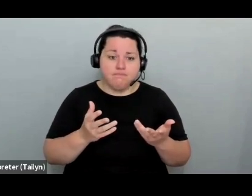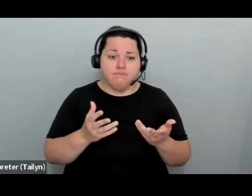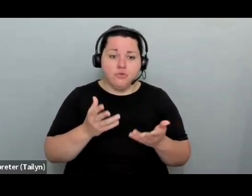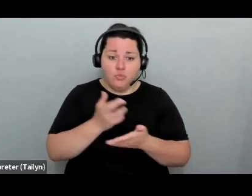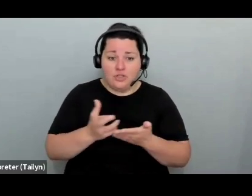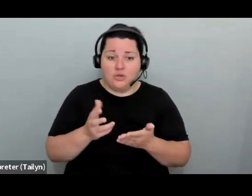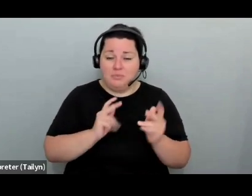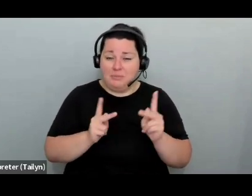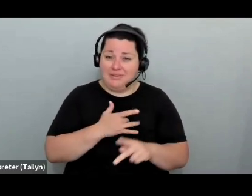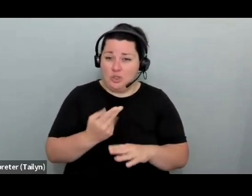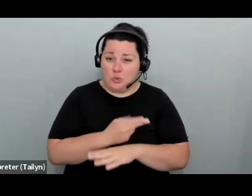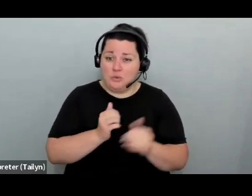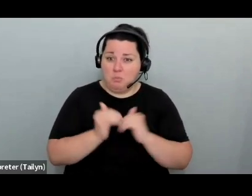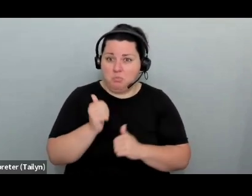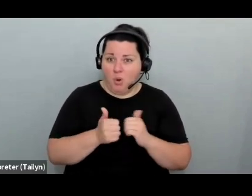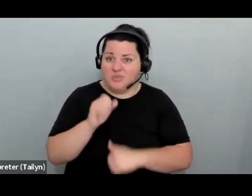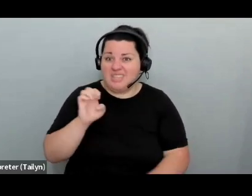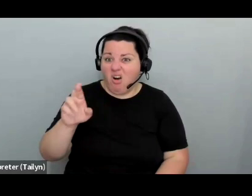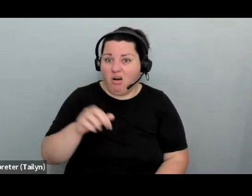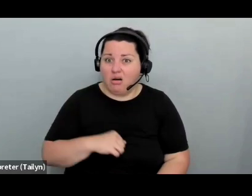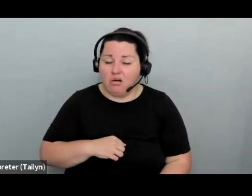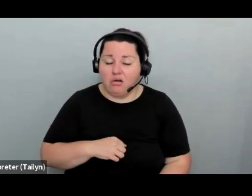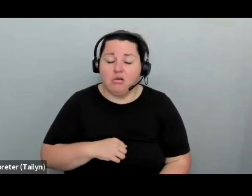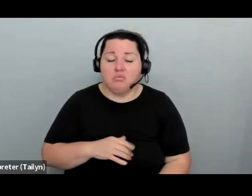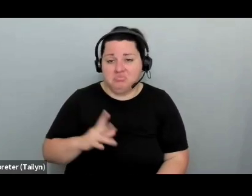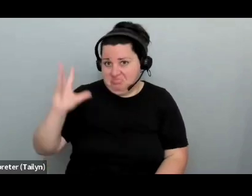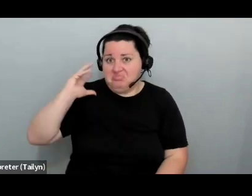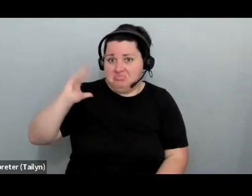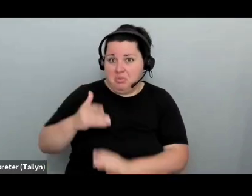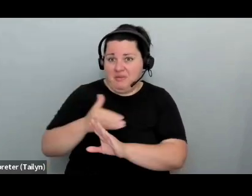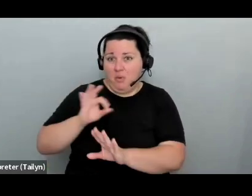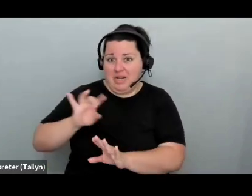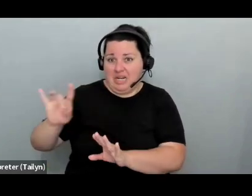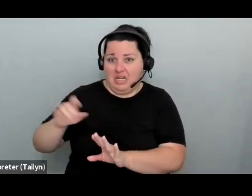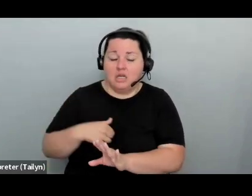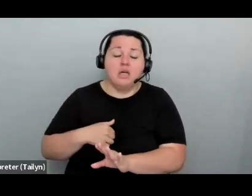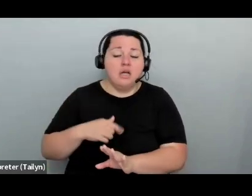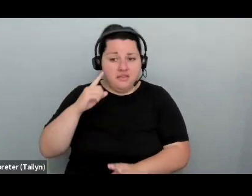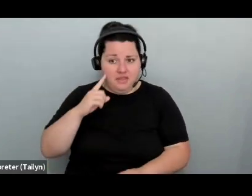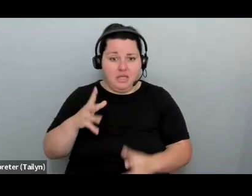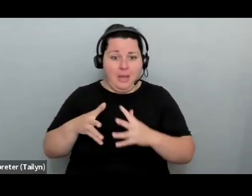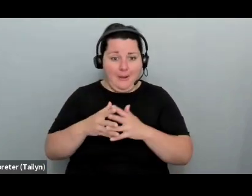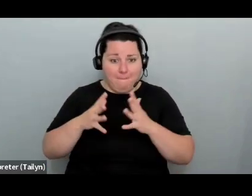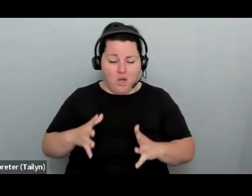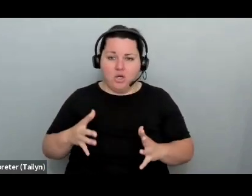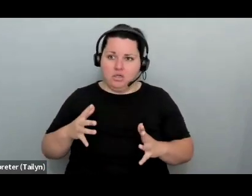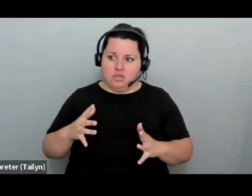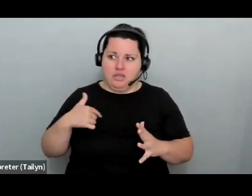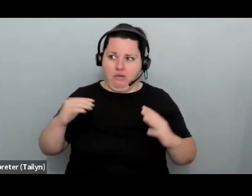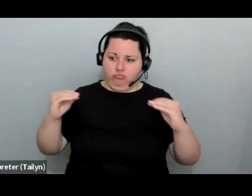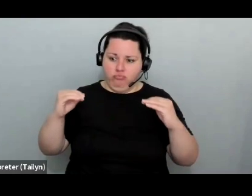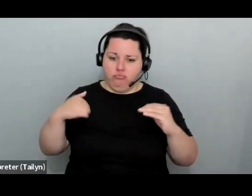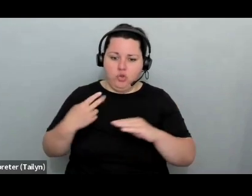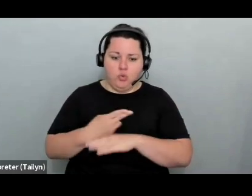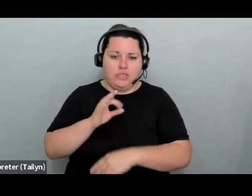utilized resource was our emergency rooms. I think that we as Americans have been trained to use